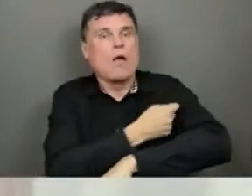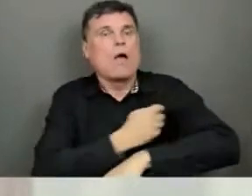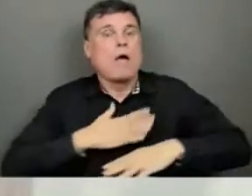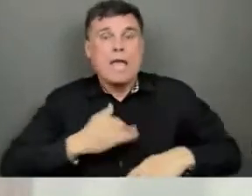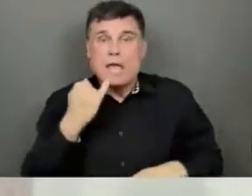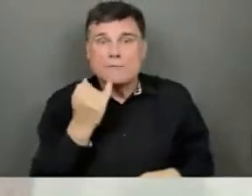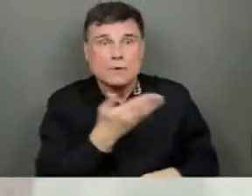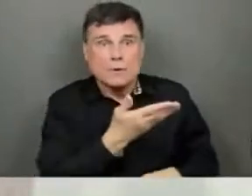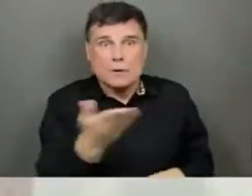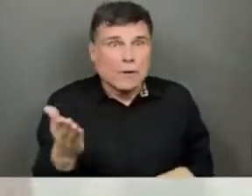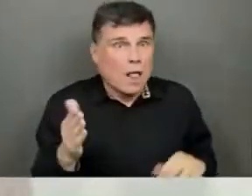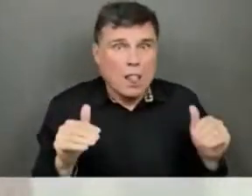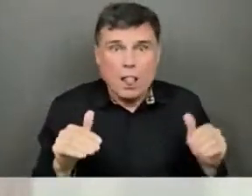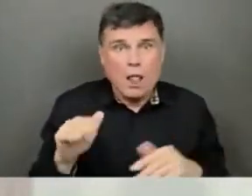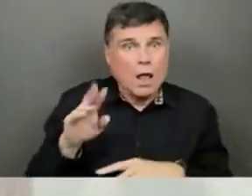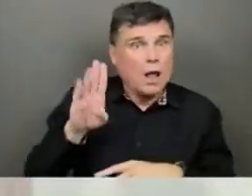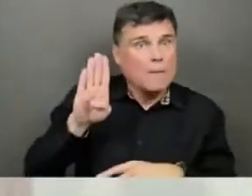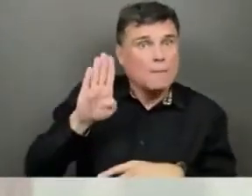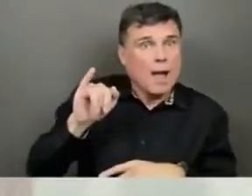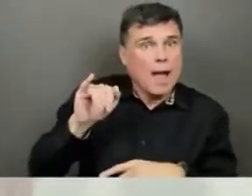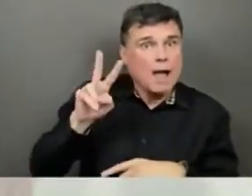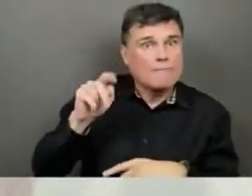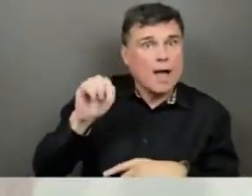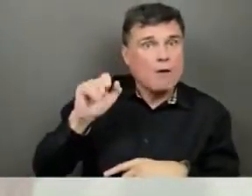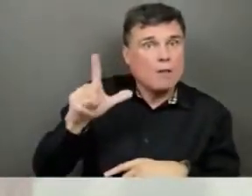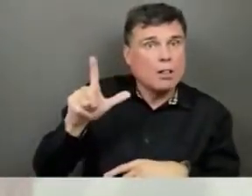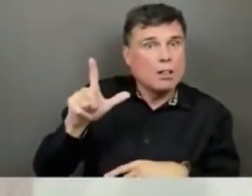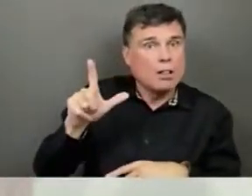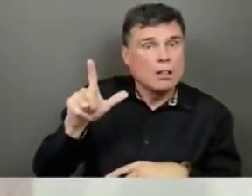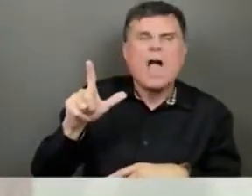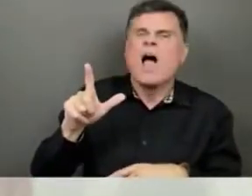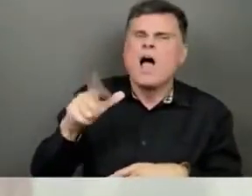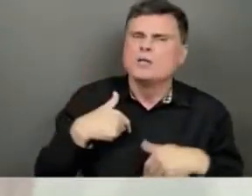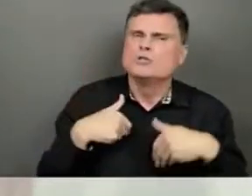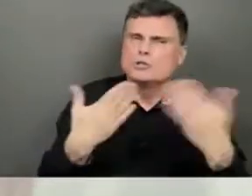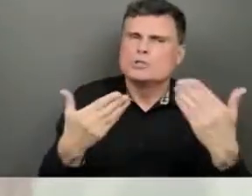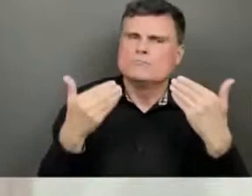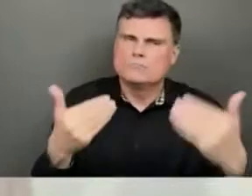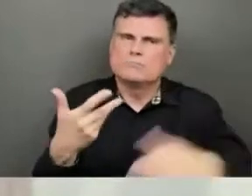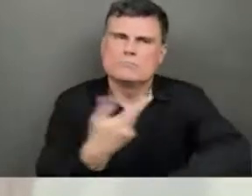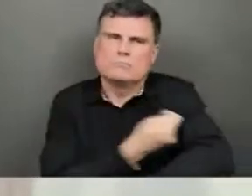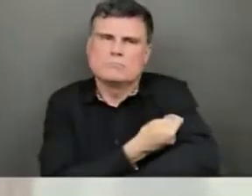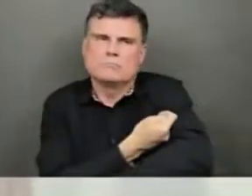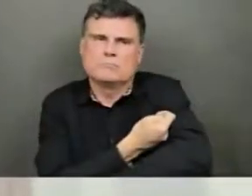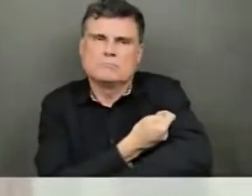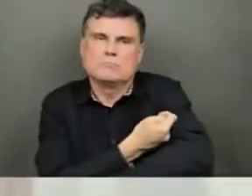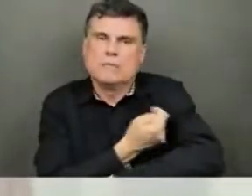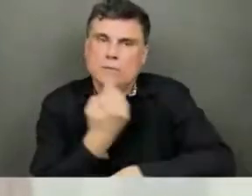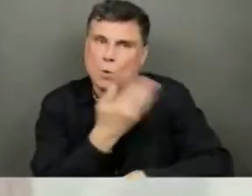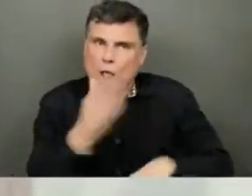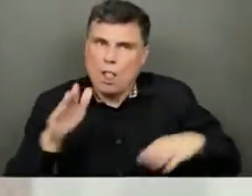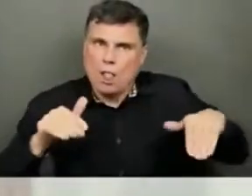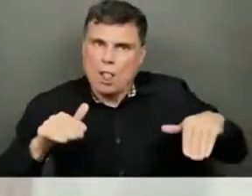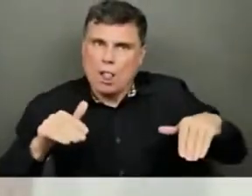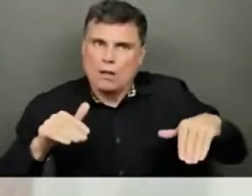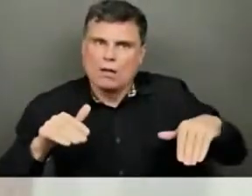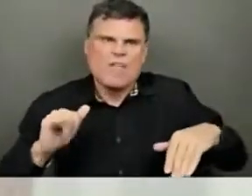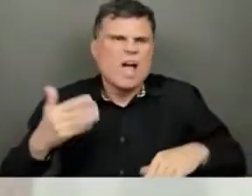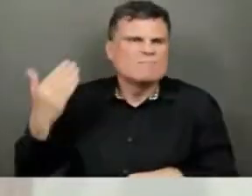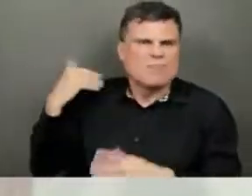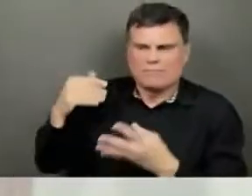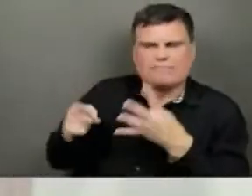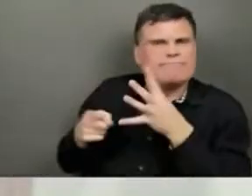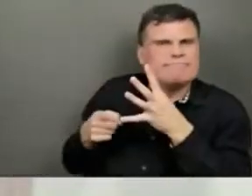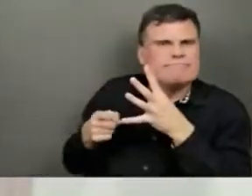bivalent booster, you should get that now as well. So you can get that from your pharmacist, from the public health clinic. You can